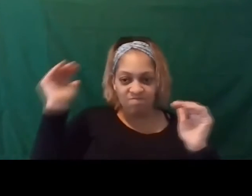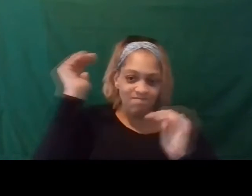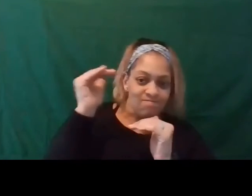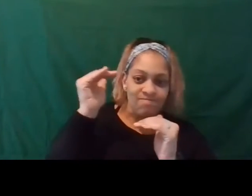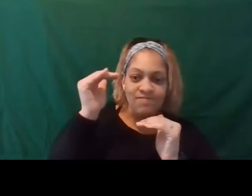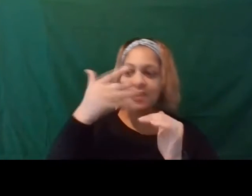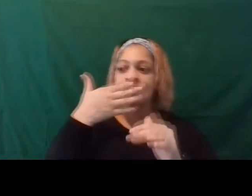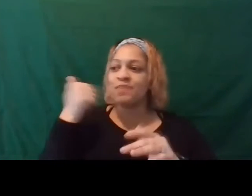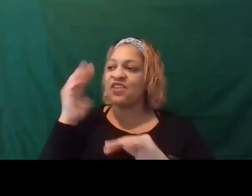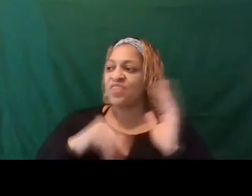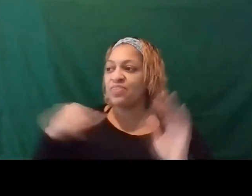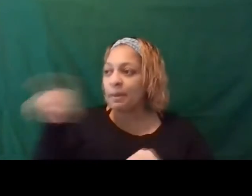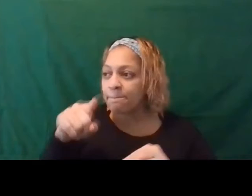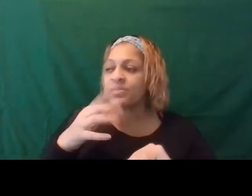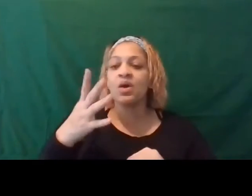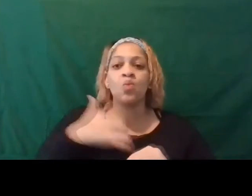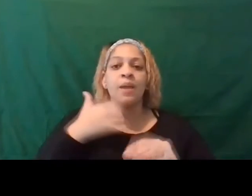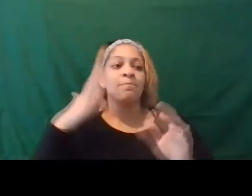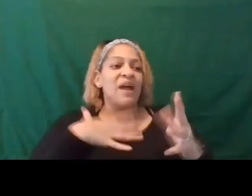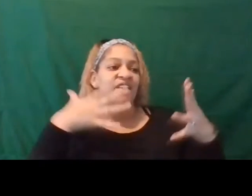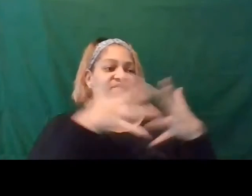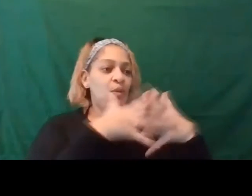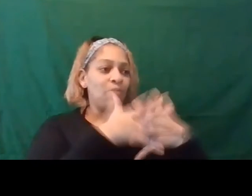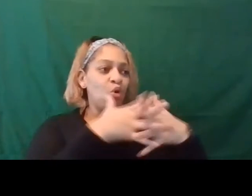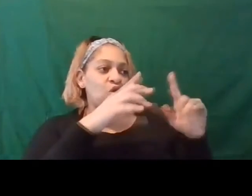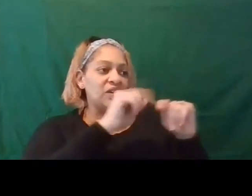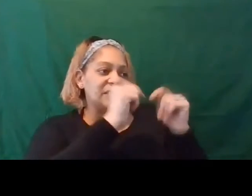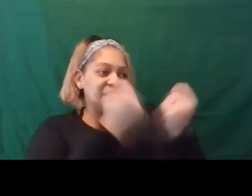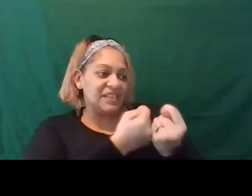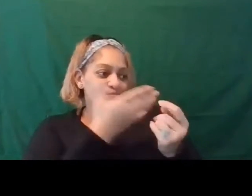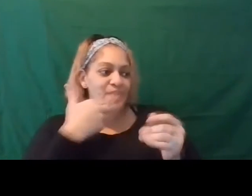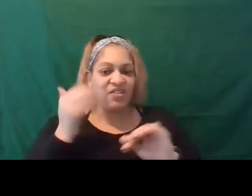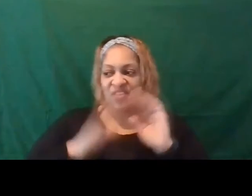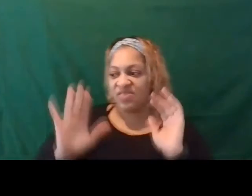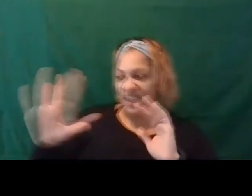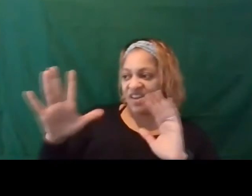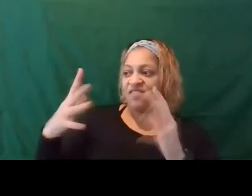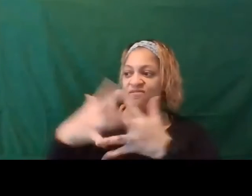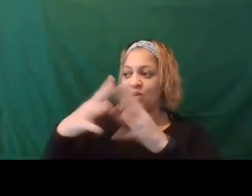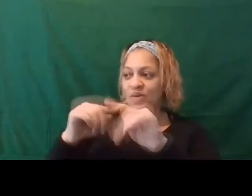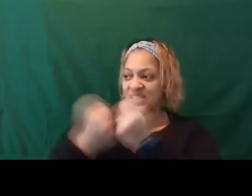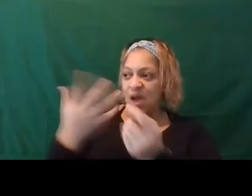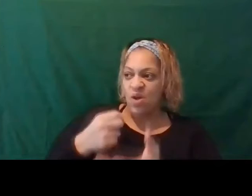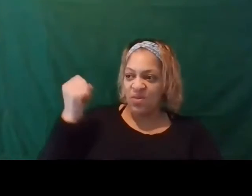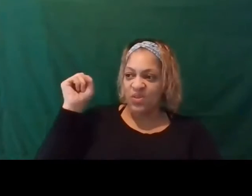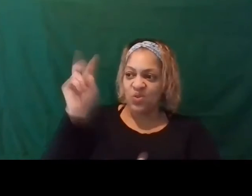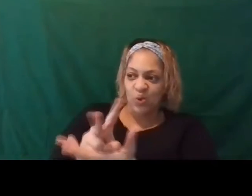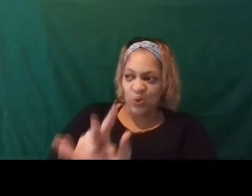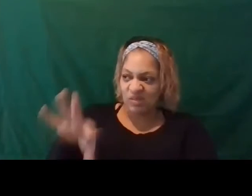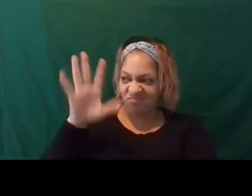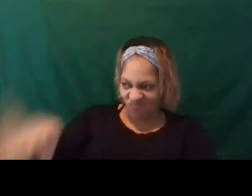to do better than them. I want my football team to be better than their football team. I want them to lose. They deserve